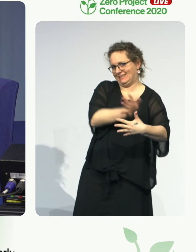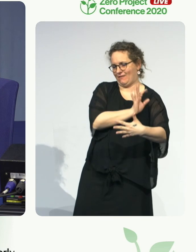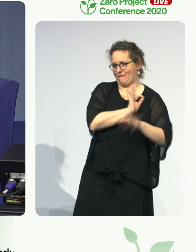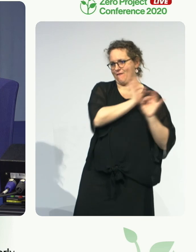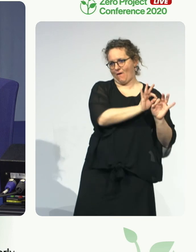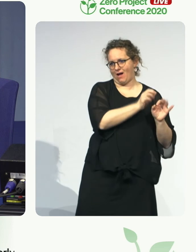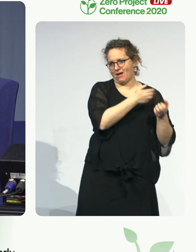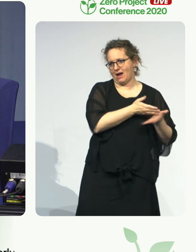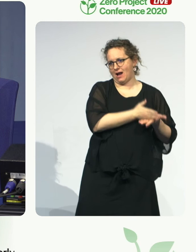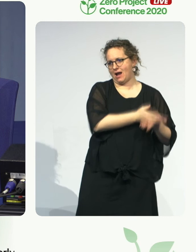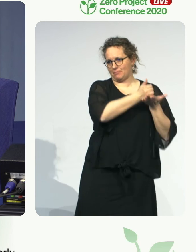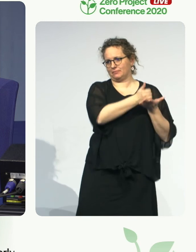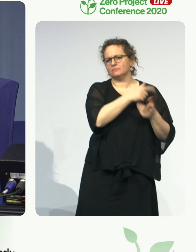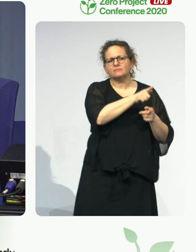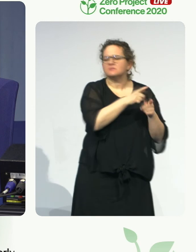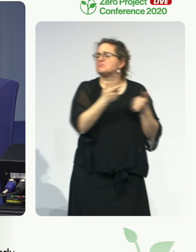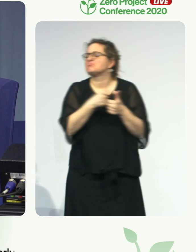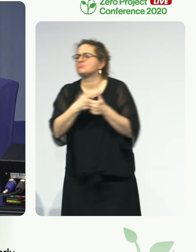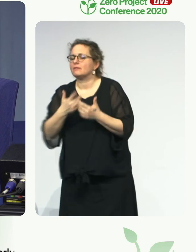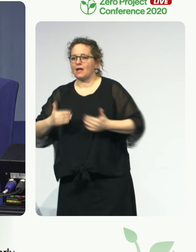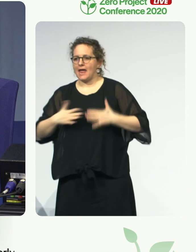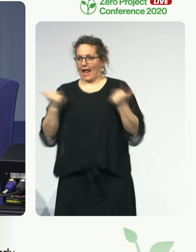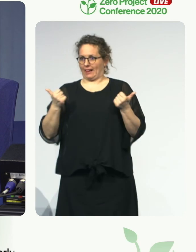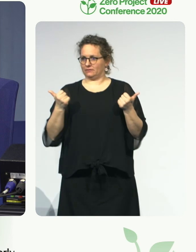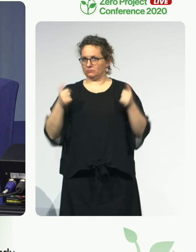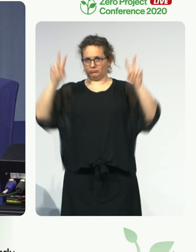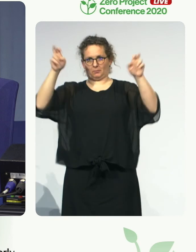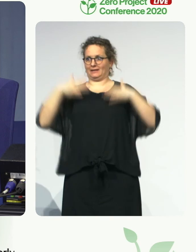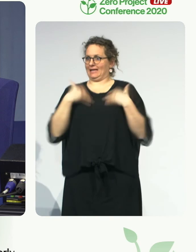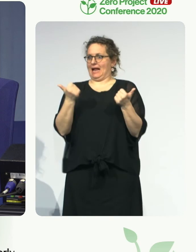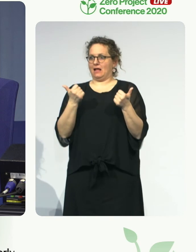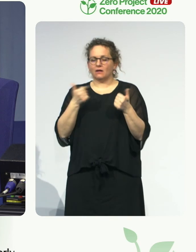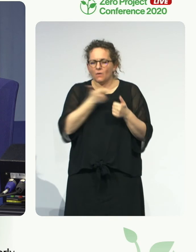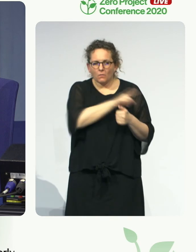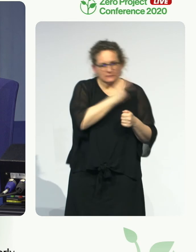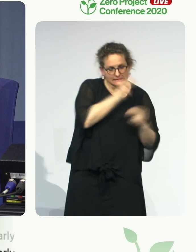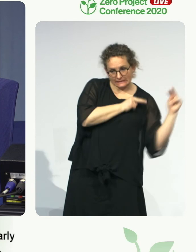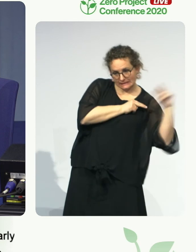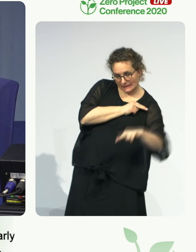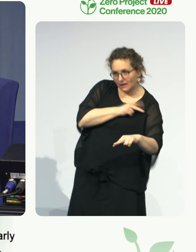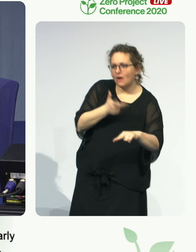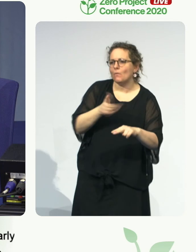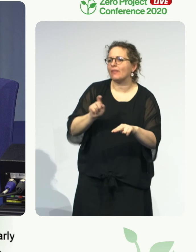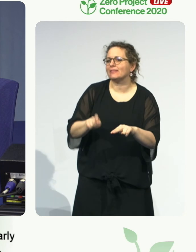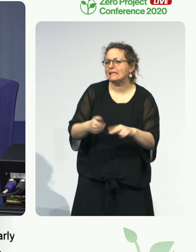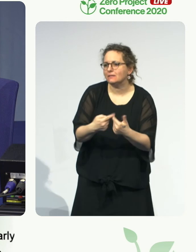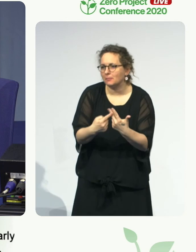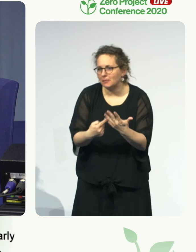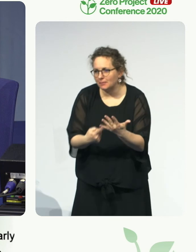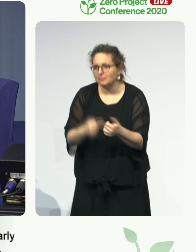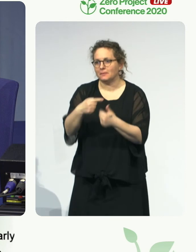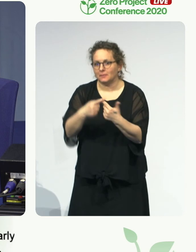we do both screening for learning needs and medical screening. For medical screening, we work together with